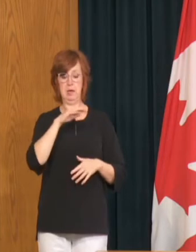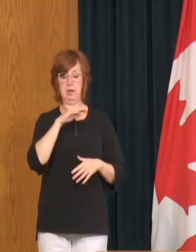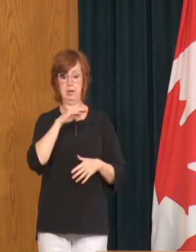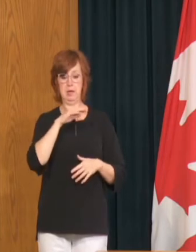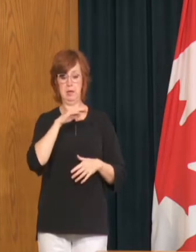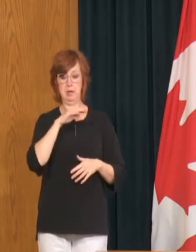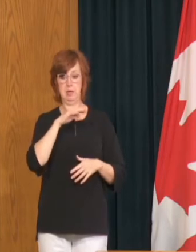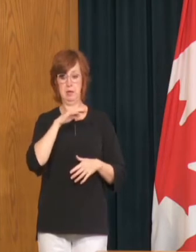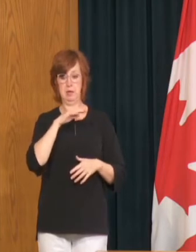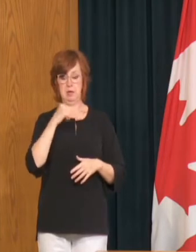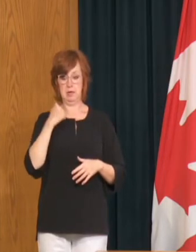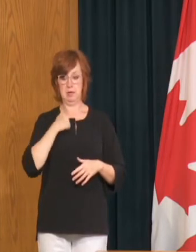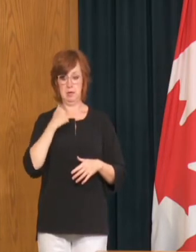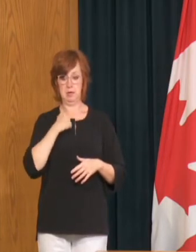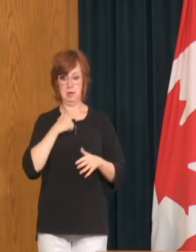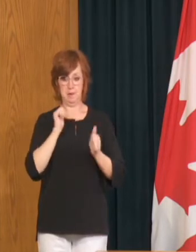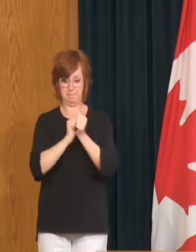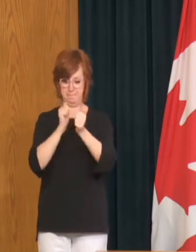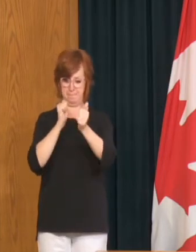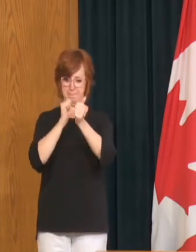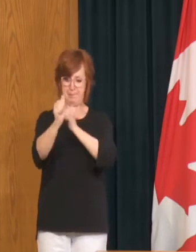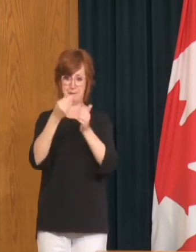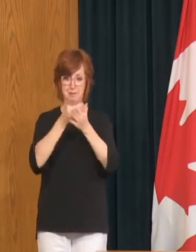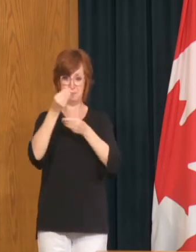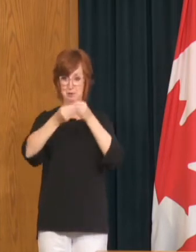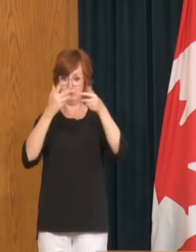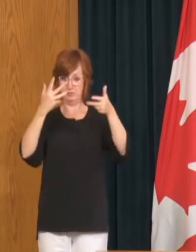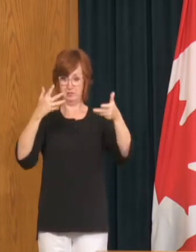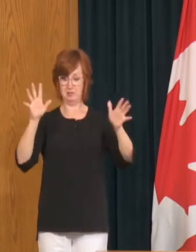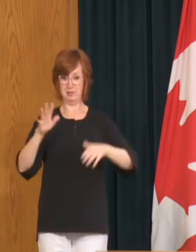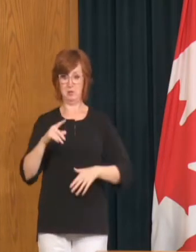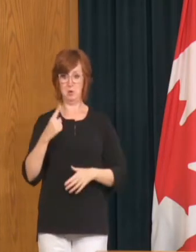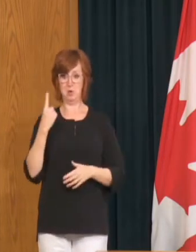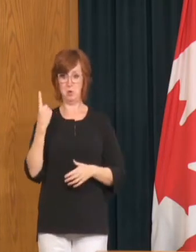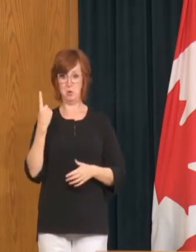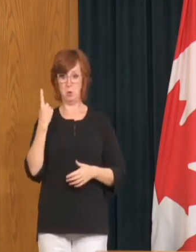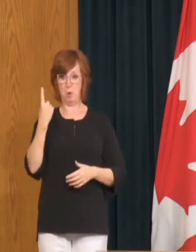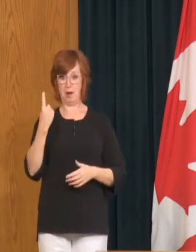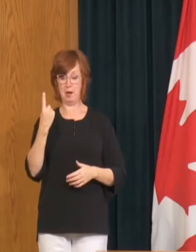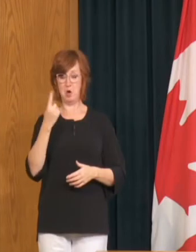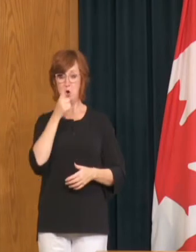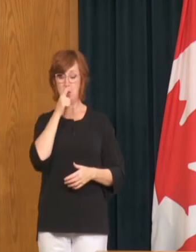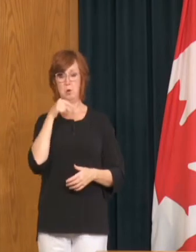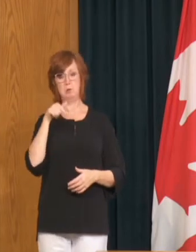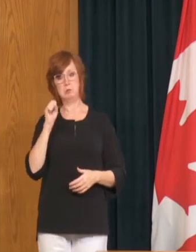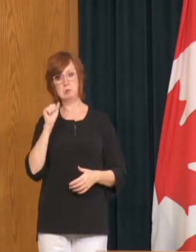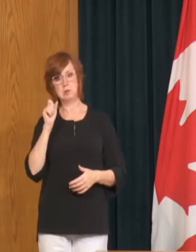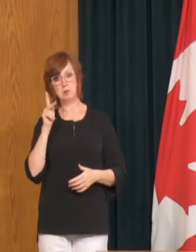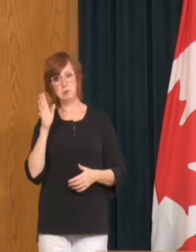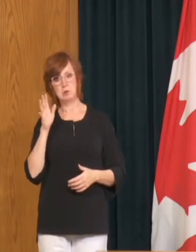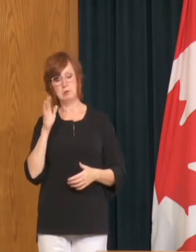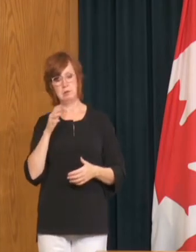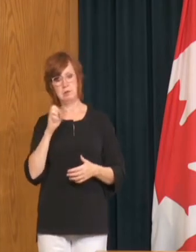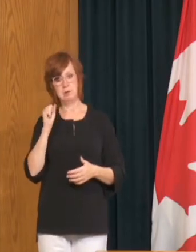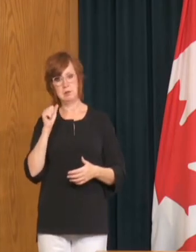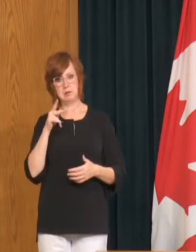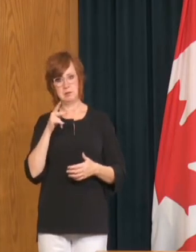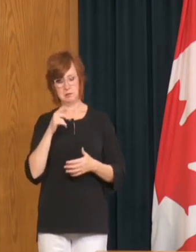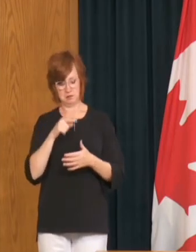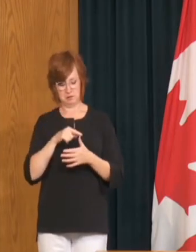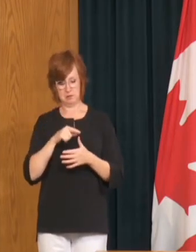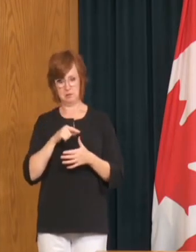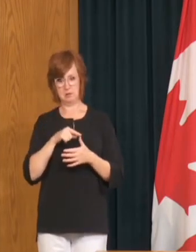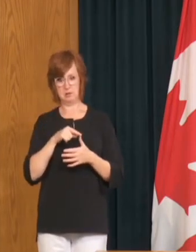That's Saskatchewan. The federal government has not. No other province has since the COVID pandemic. I believe Alberta passed theirs just previous in